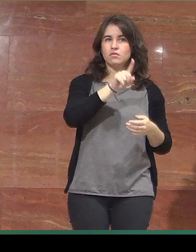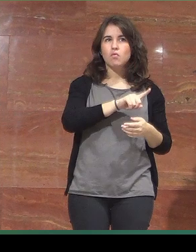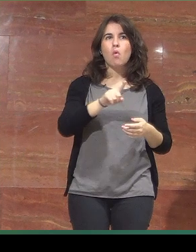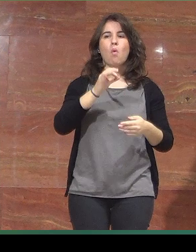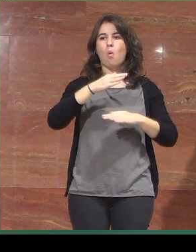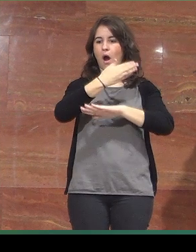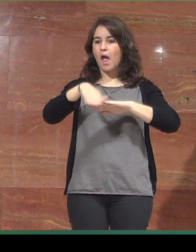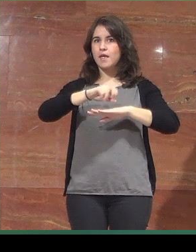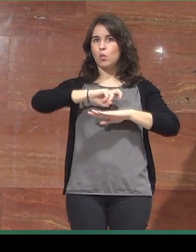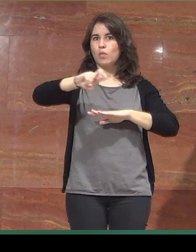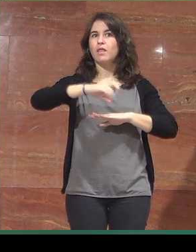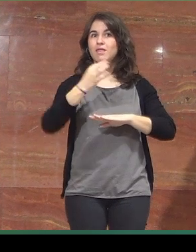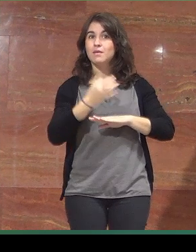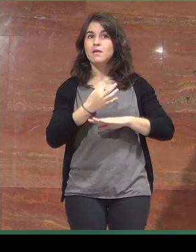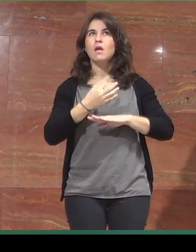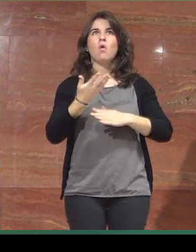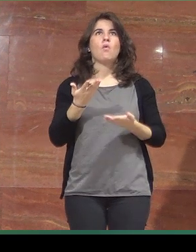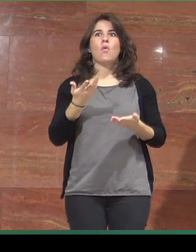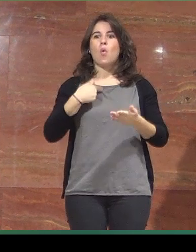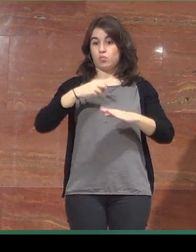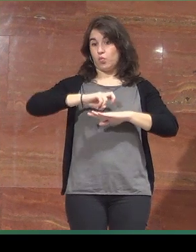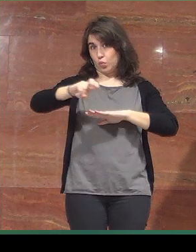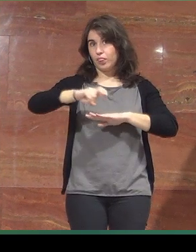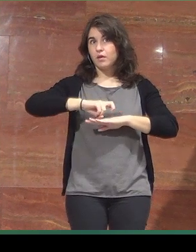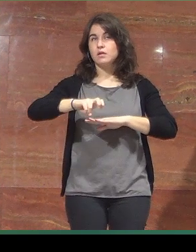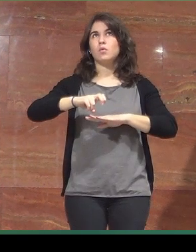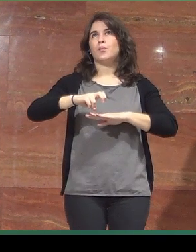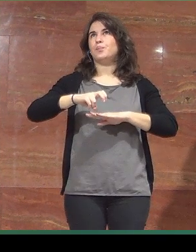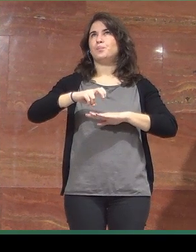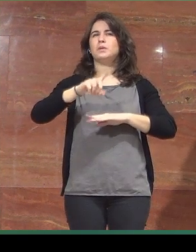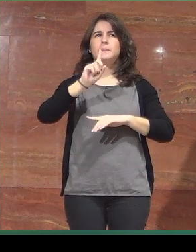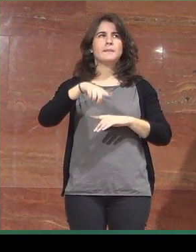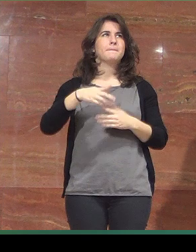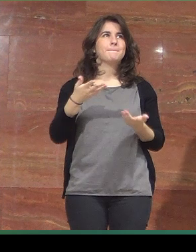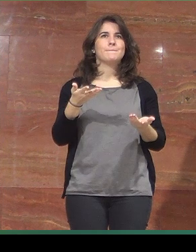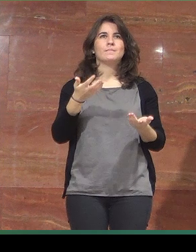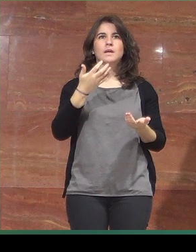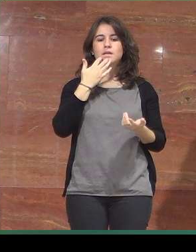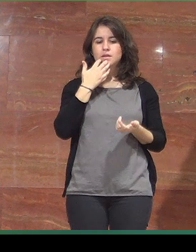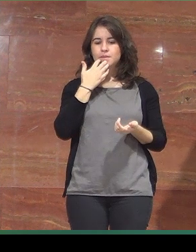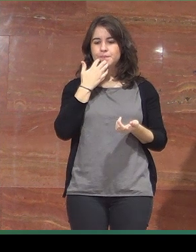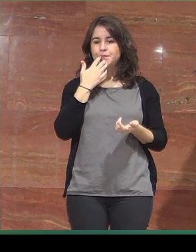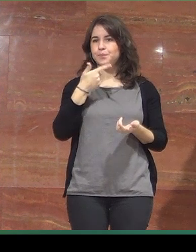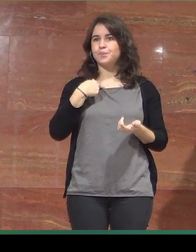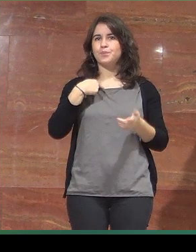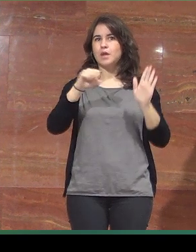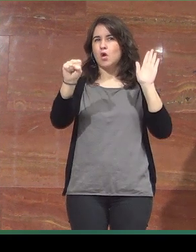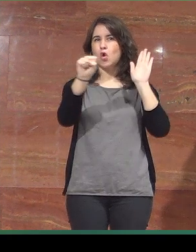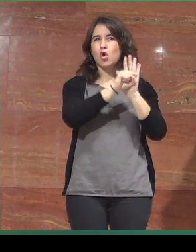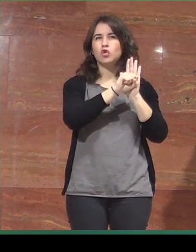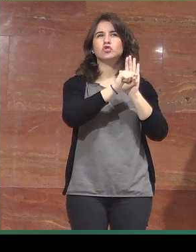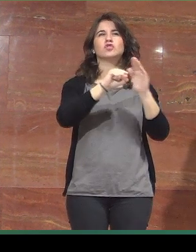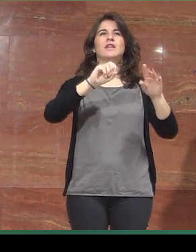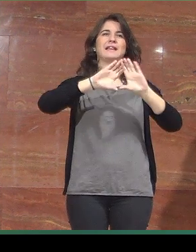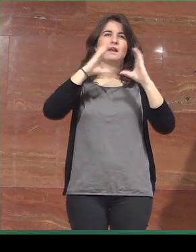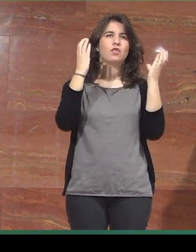to include standard set of icons internationally recognized, to ensure that where there